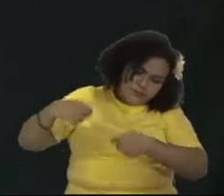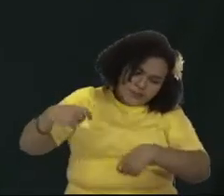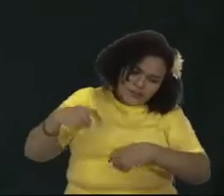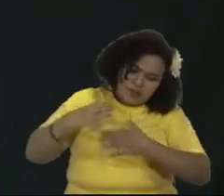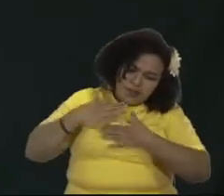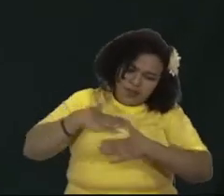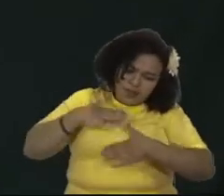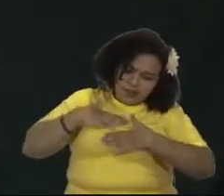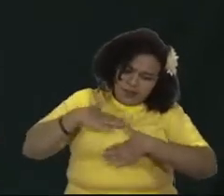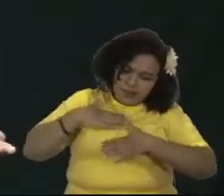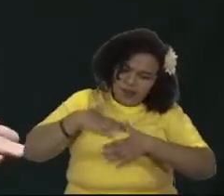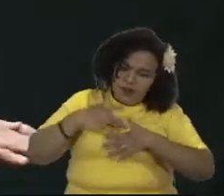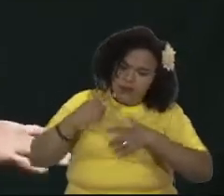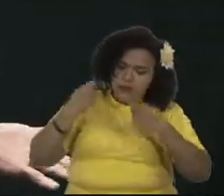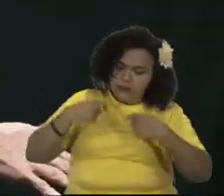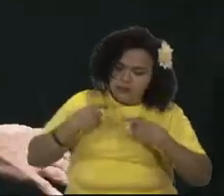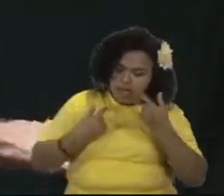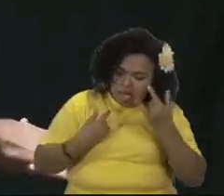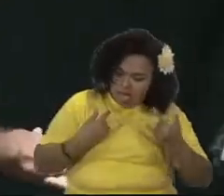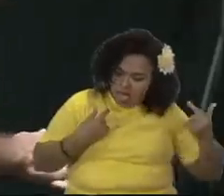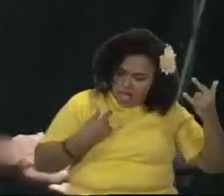feel dirty.